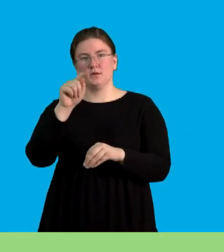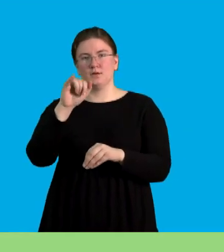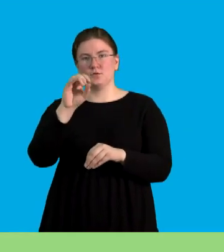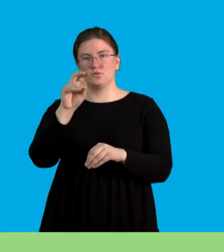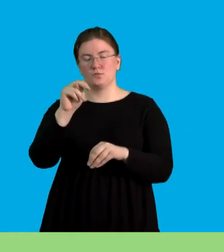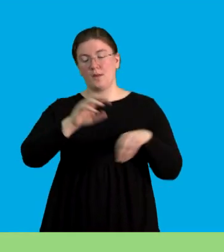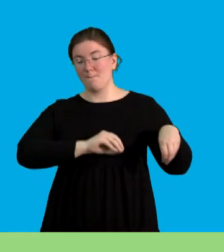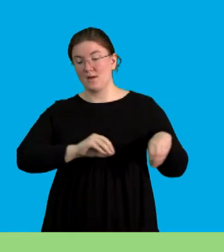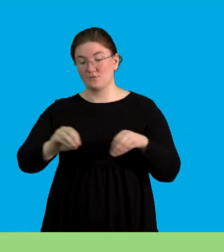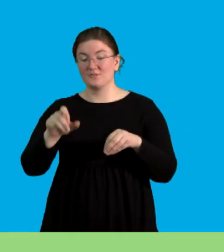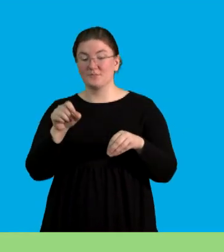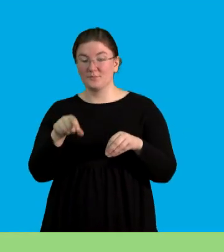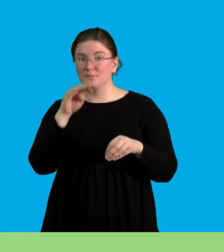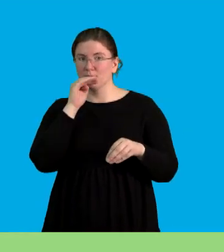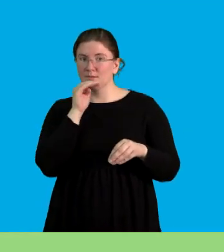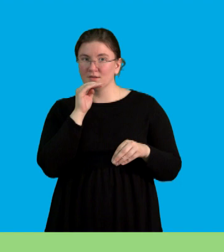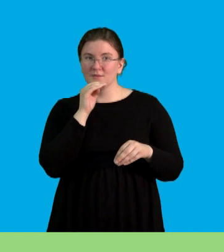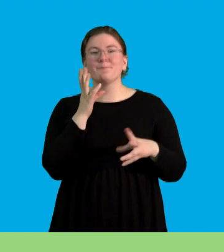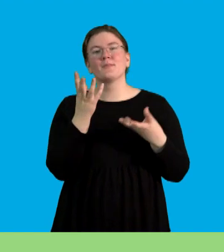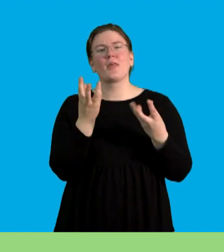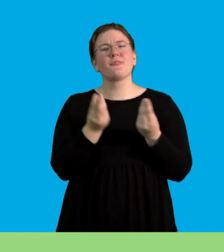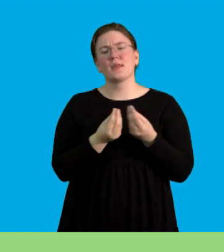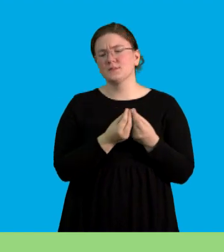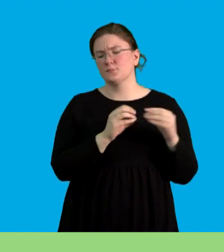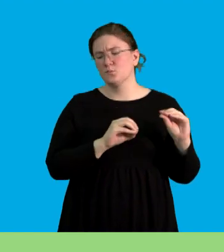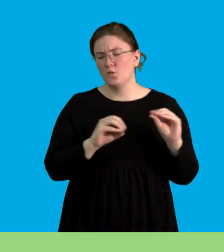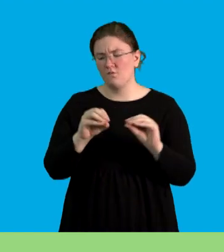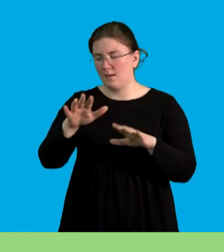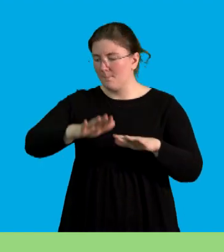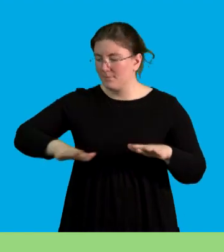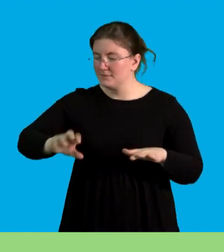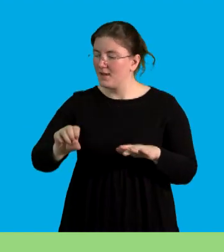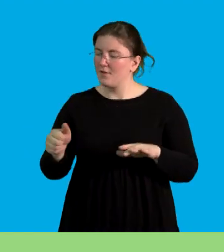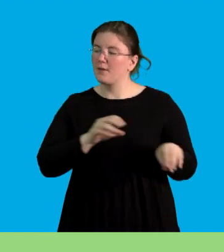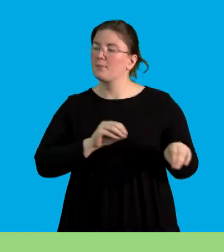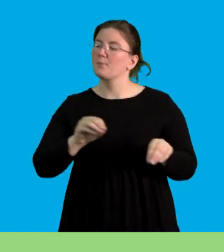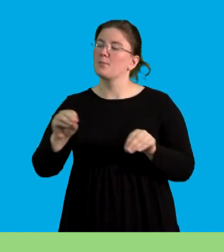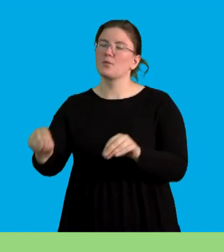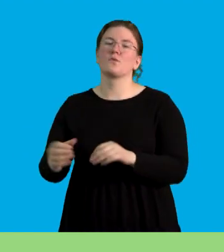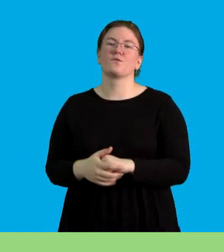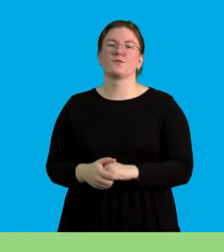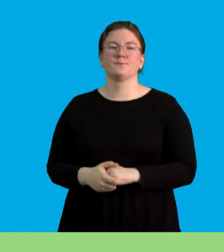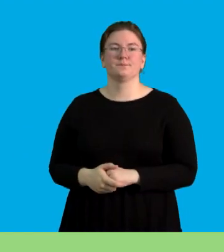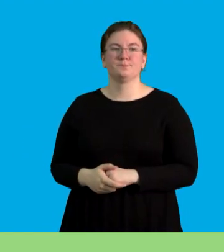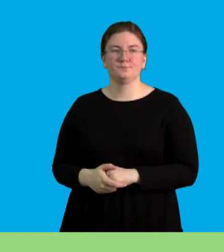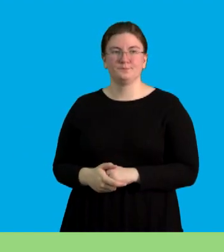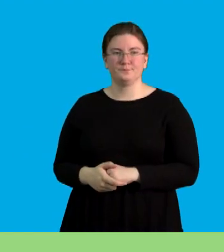Migration refers to an instance of moving to live in another place for a